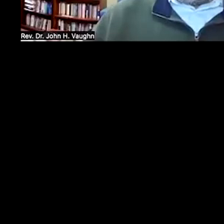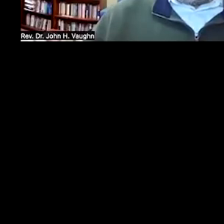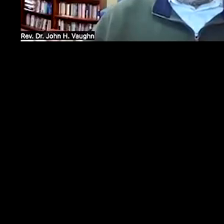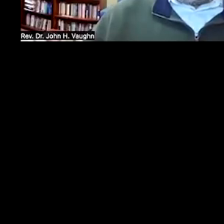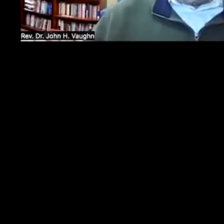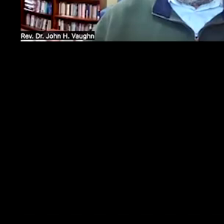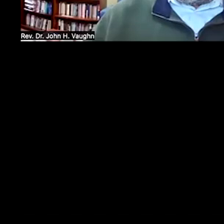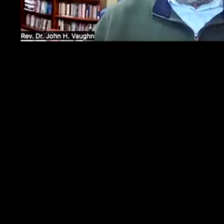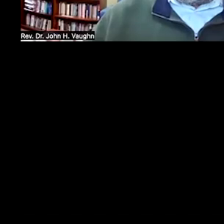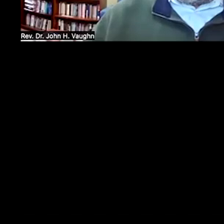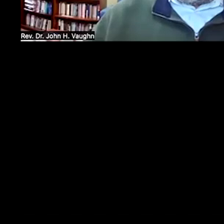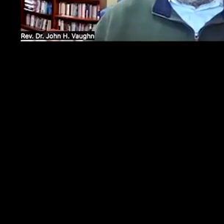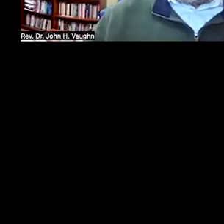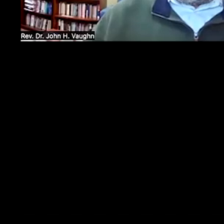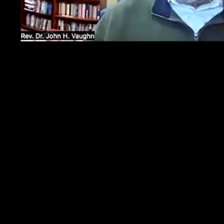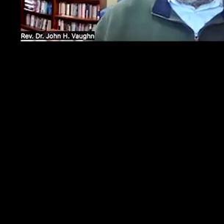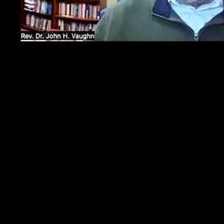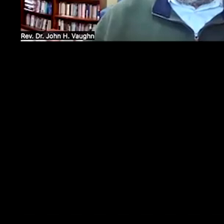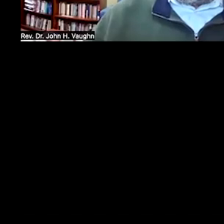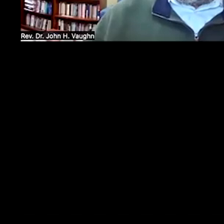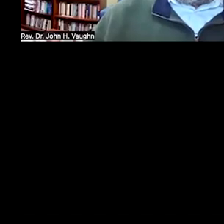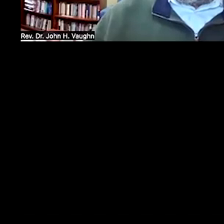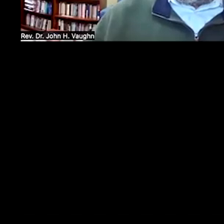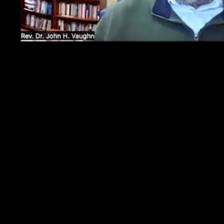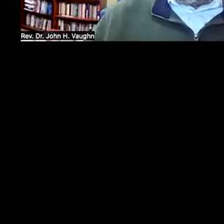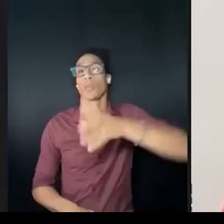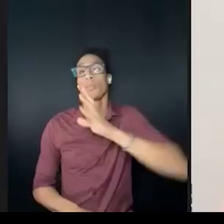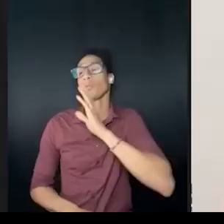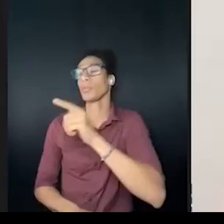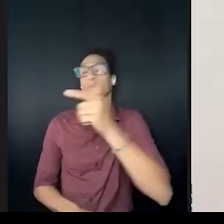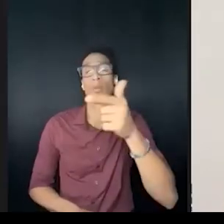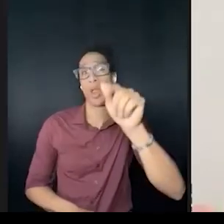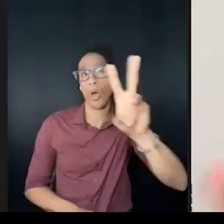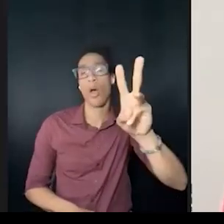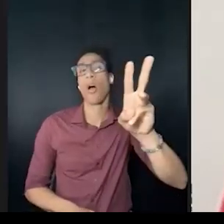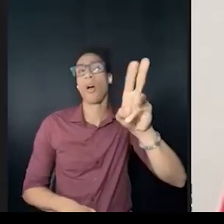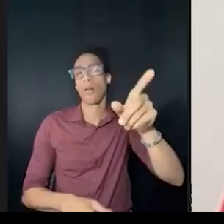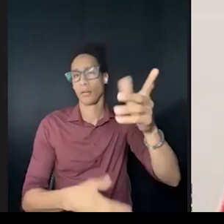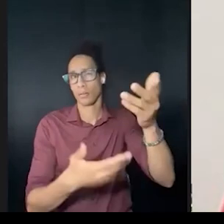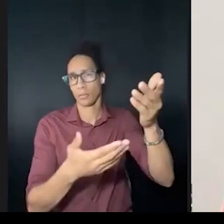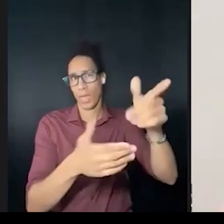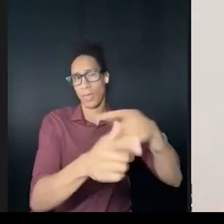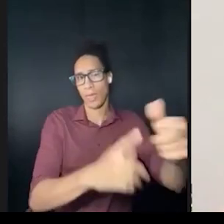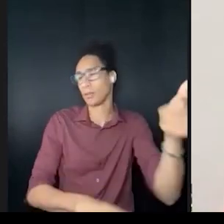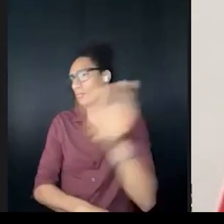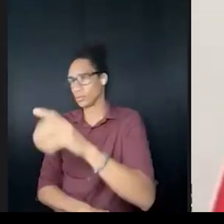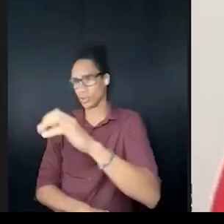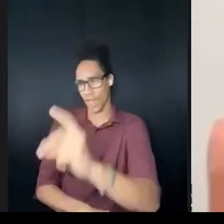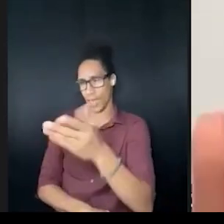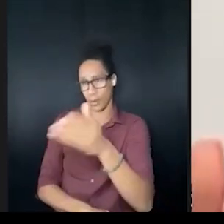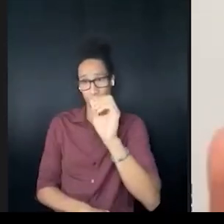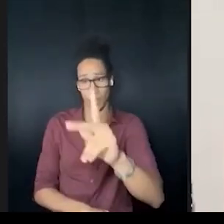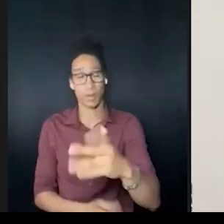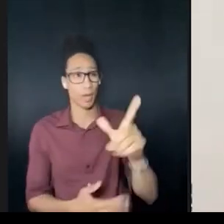going to go to Lawrence and then also to Chad, because interestingly enough, Chad, you have dedicated most of your life